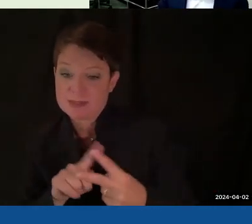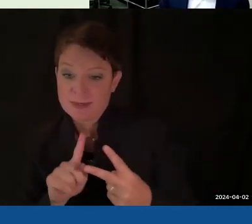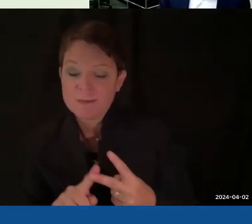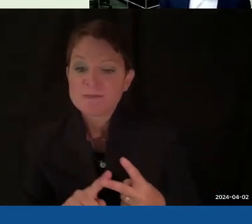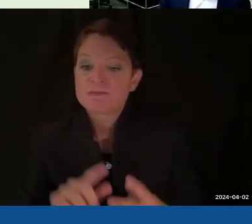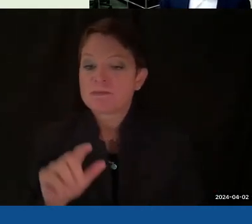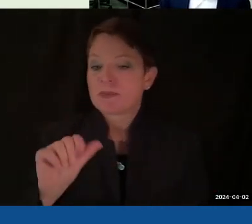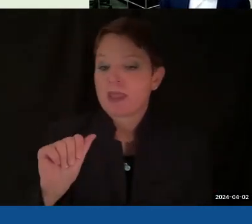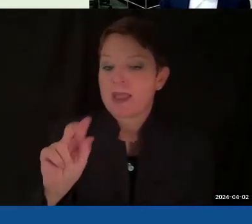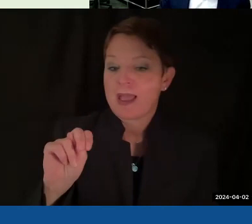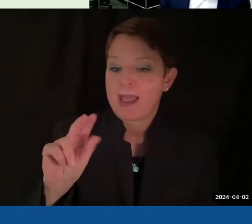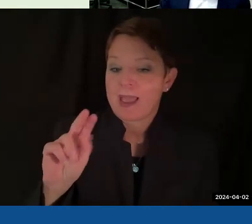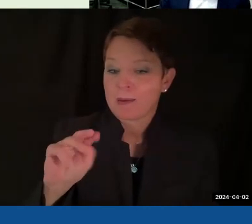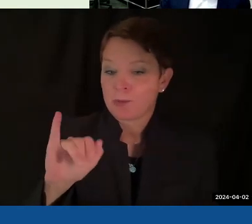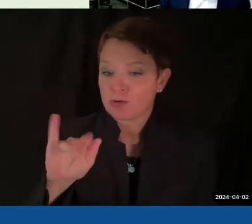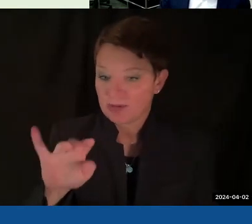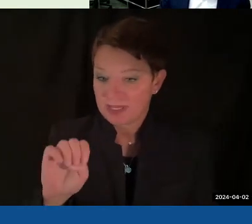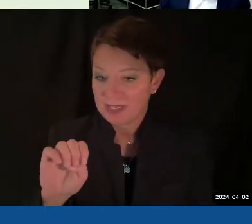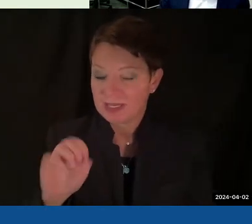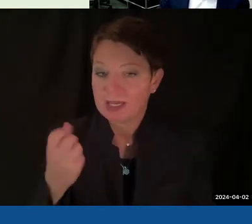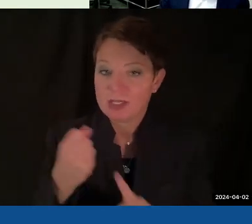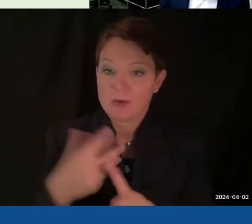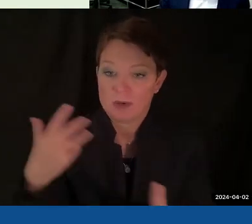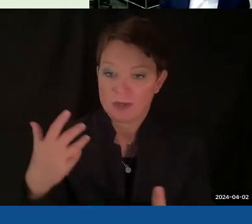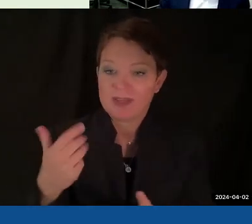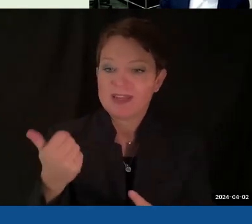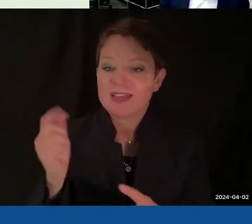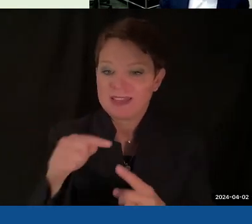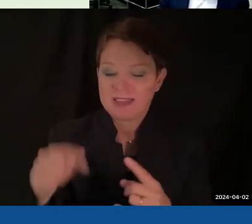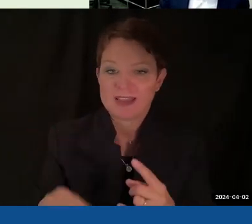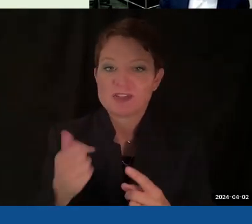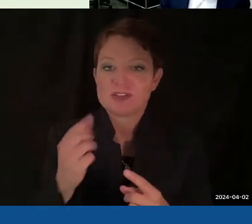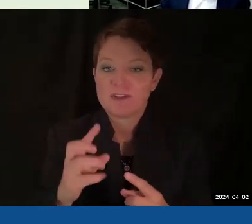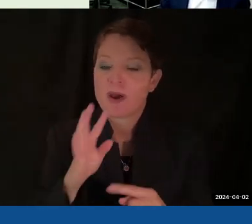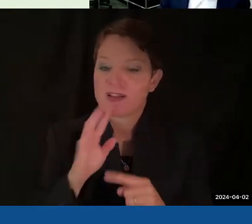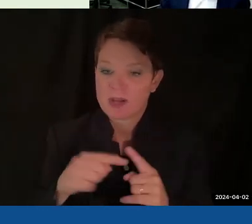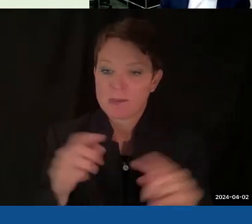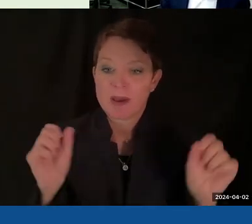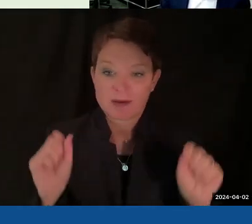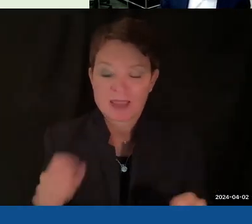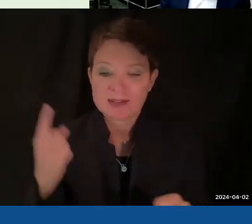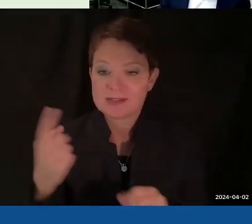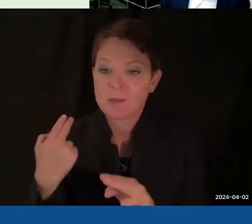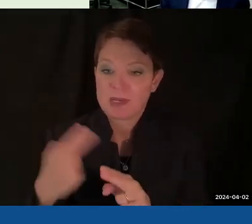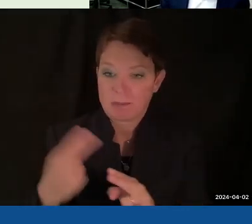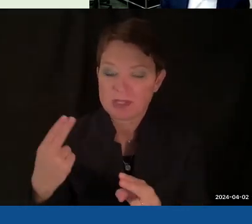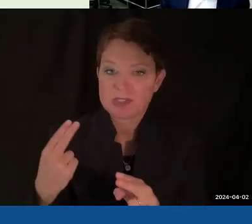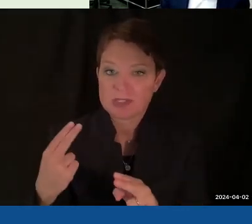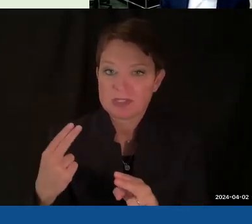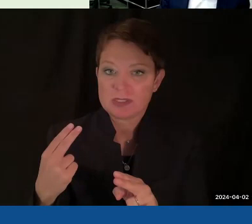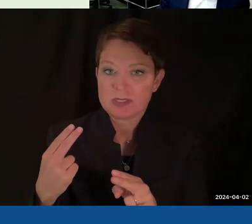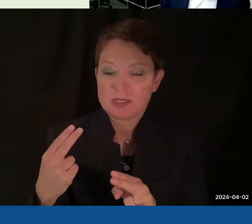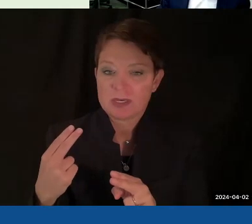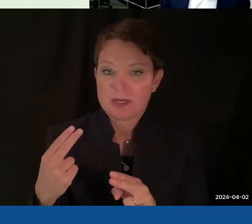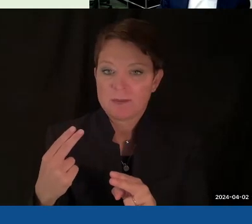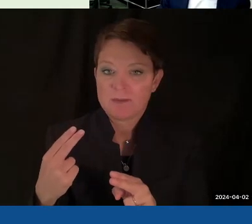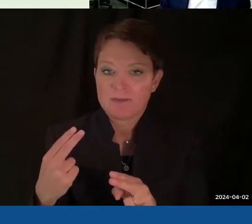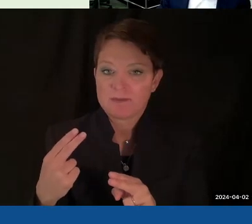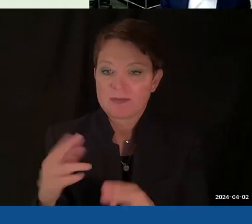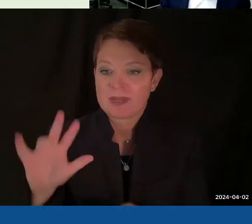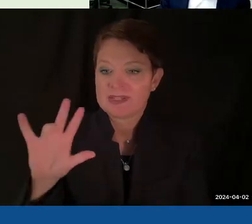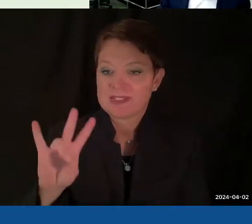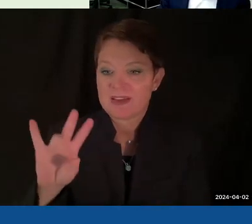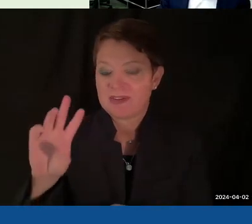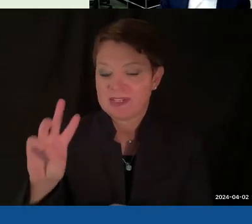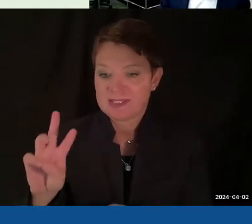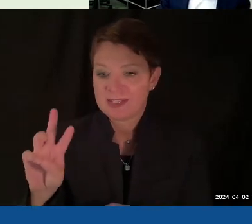Anne Marie, can you speak to the? Yeah, I could. Question? There's a couple there that I could speak to. Someone mentioned out of the